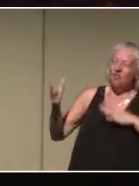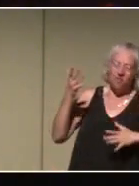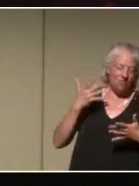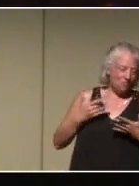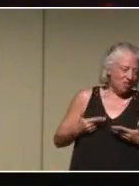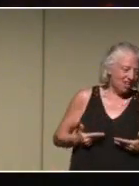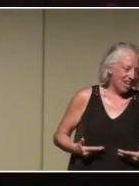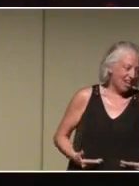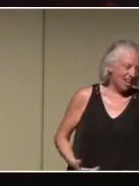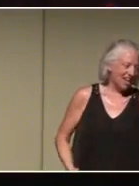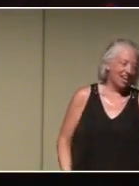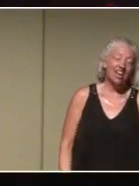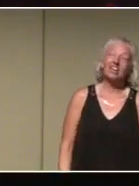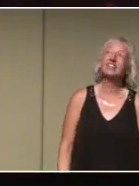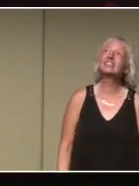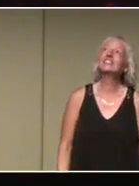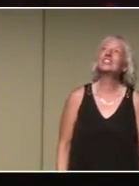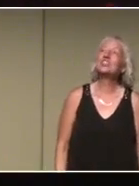righteousness alone.